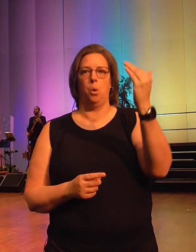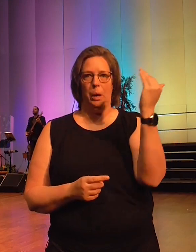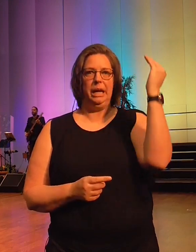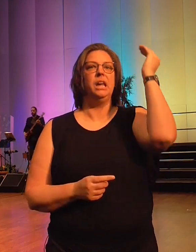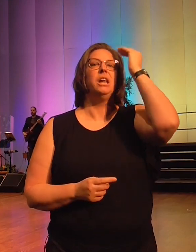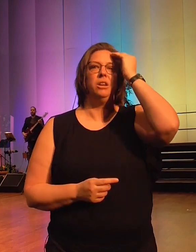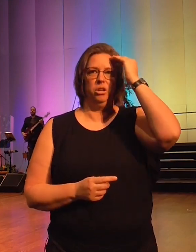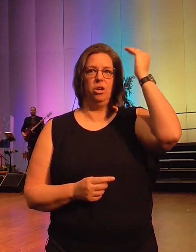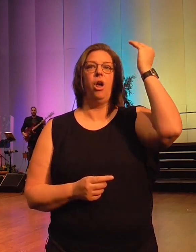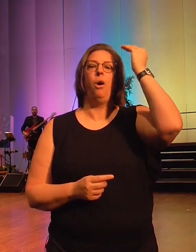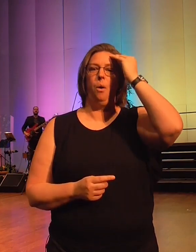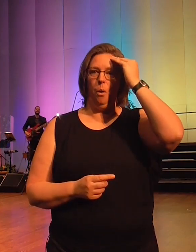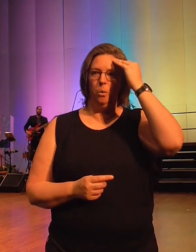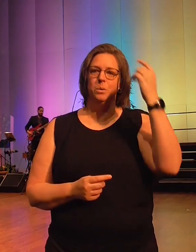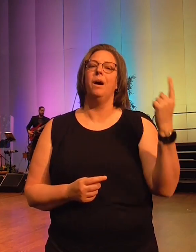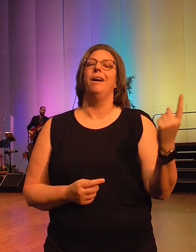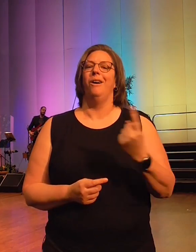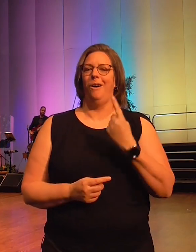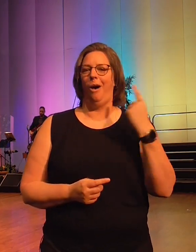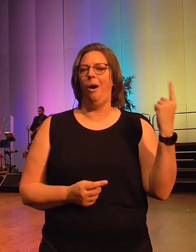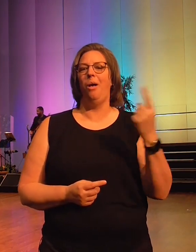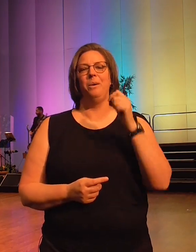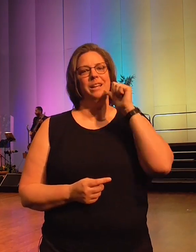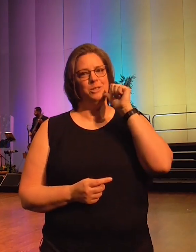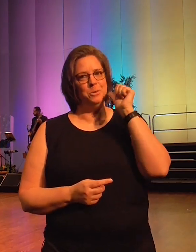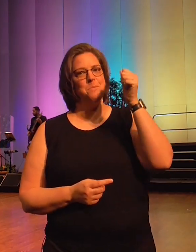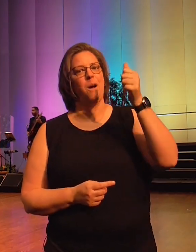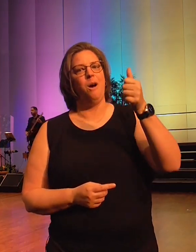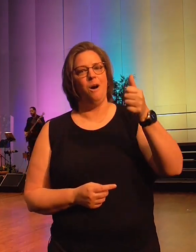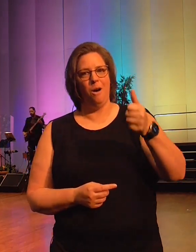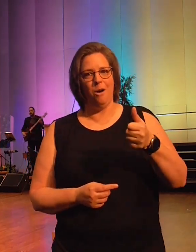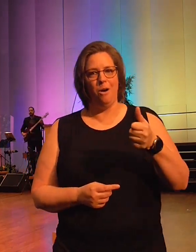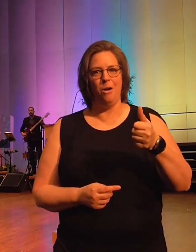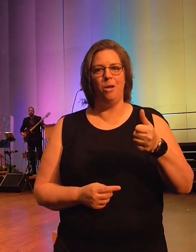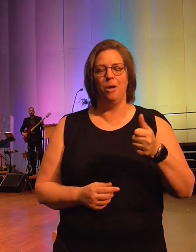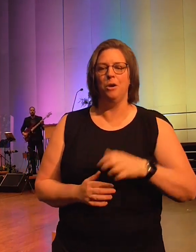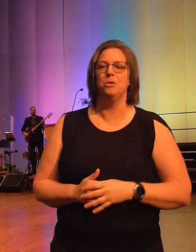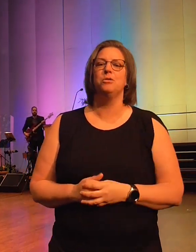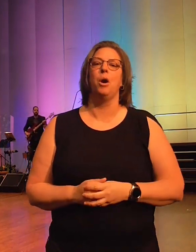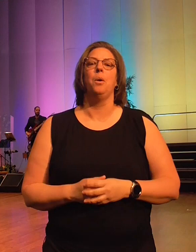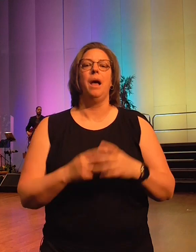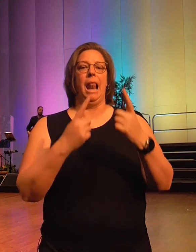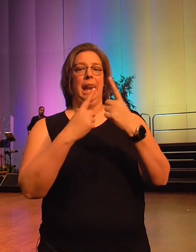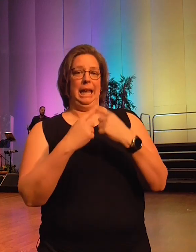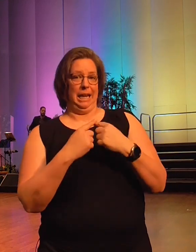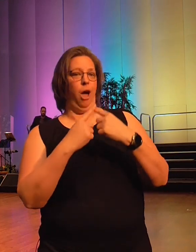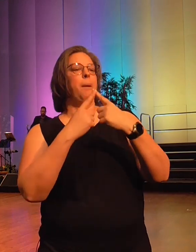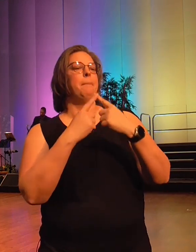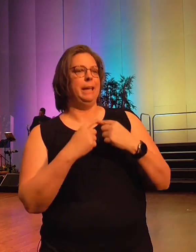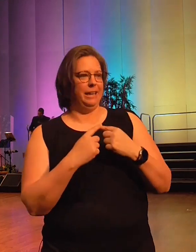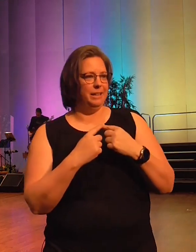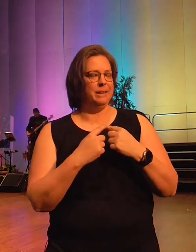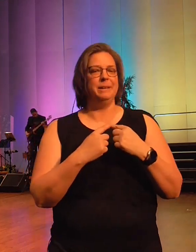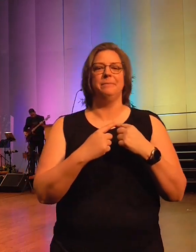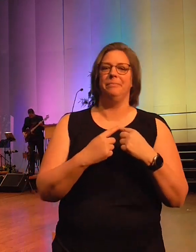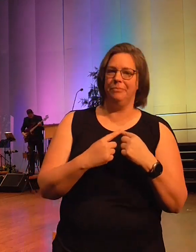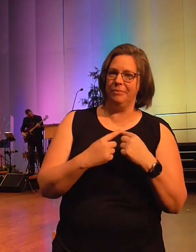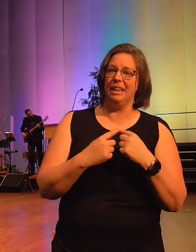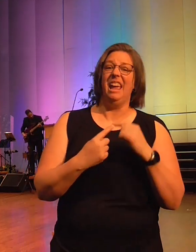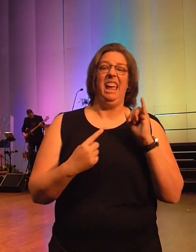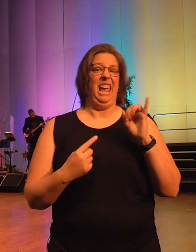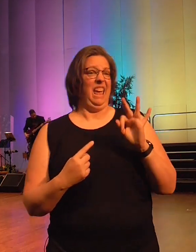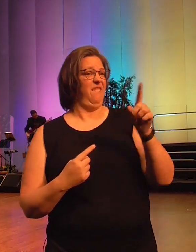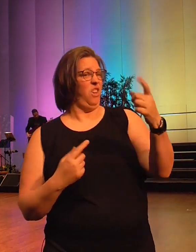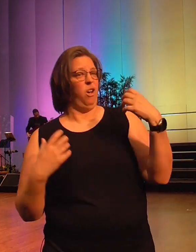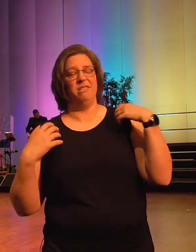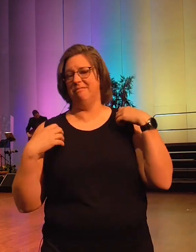know that there's always tomorrow. Lean on me